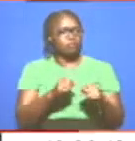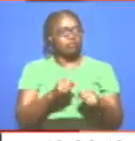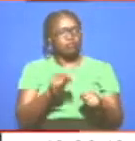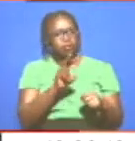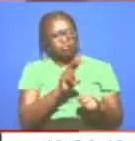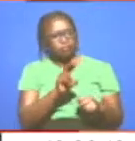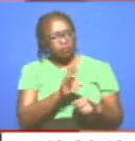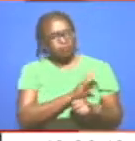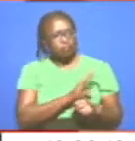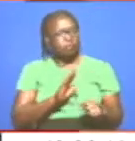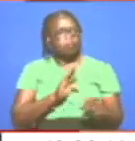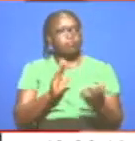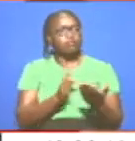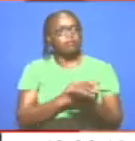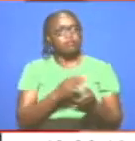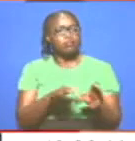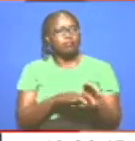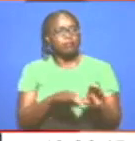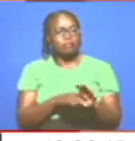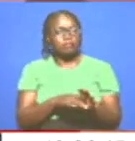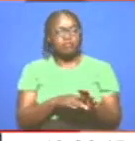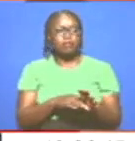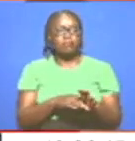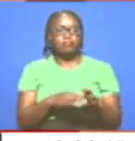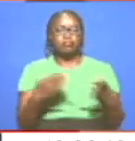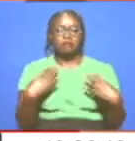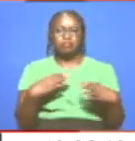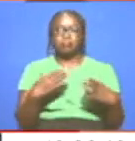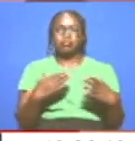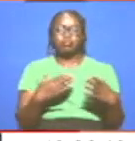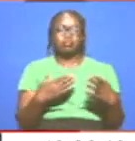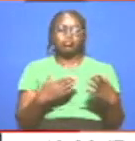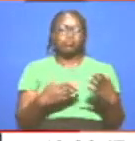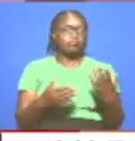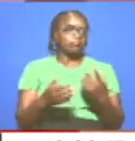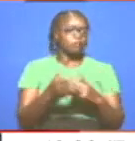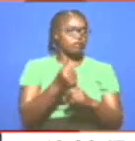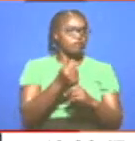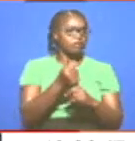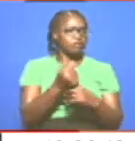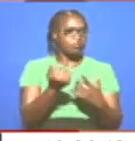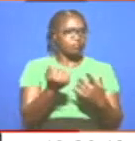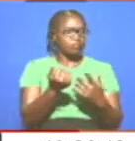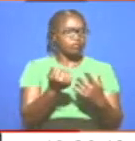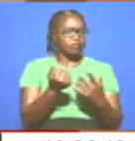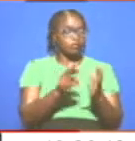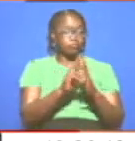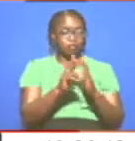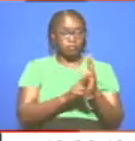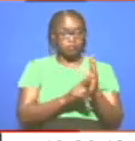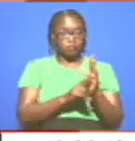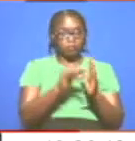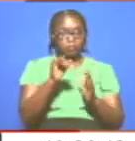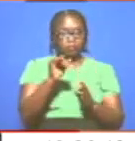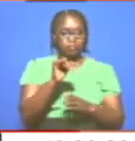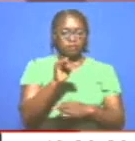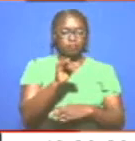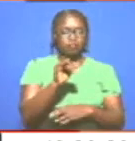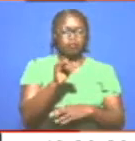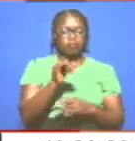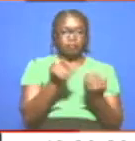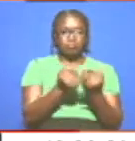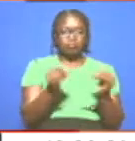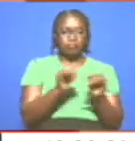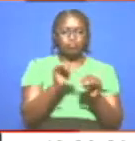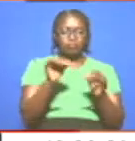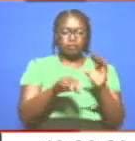some members, there are some people who did not meet the criteria that was set by the independent electoral panel. What would be the plan to